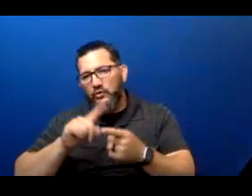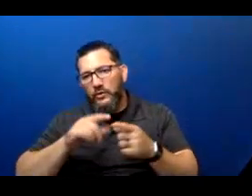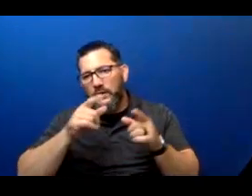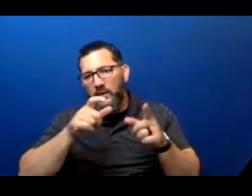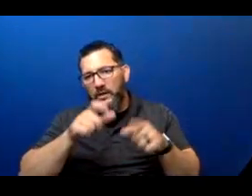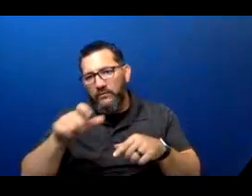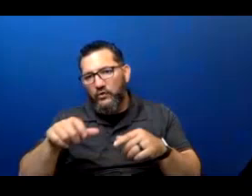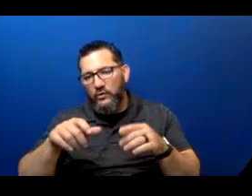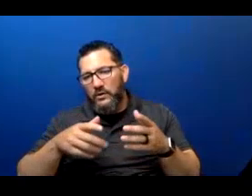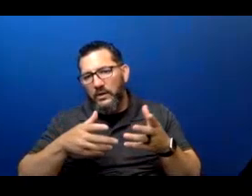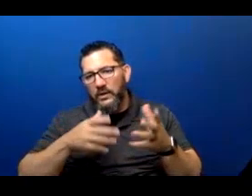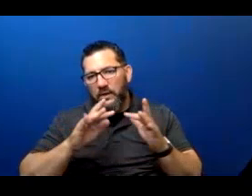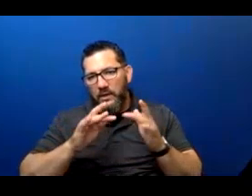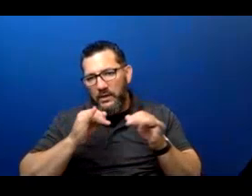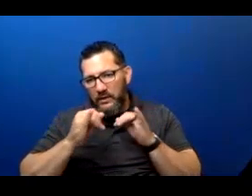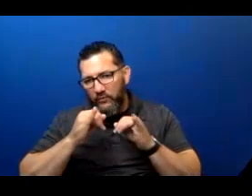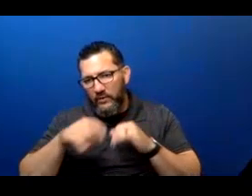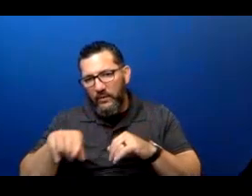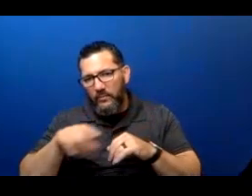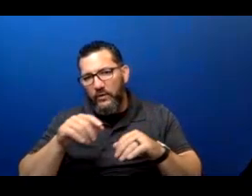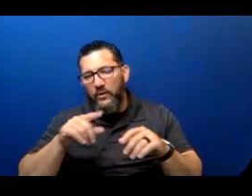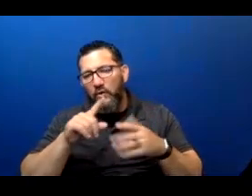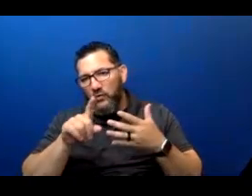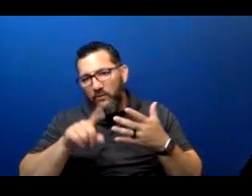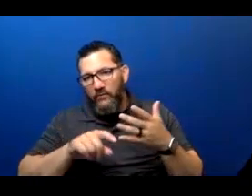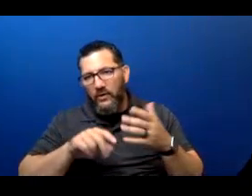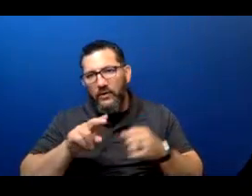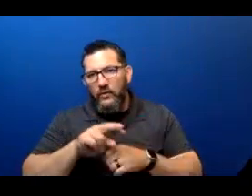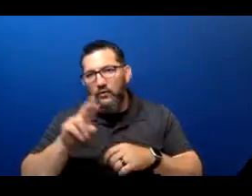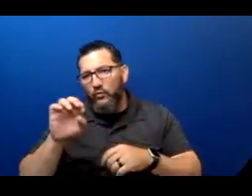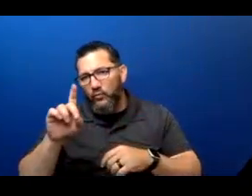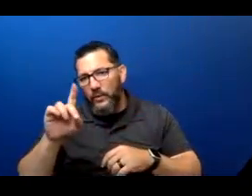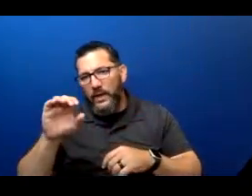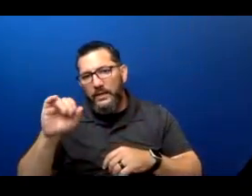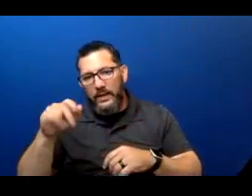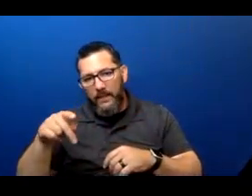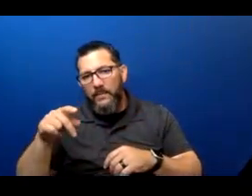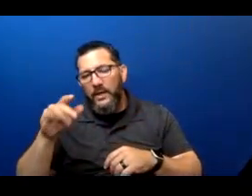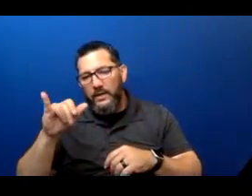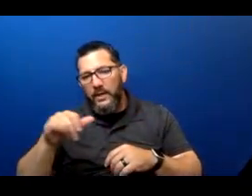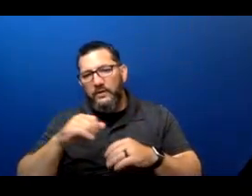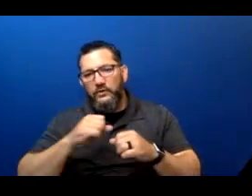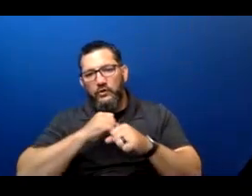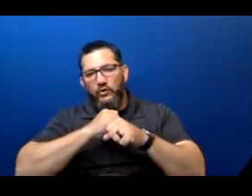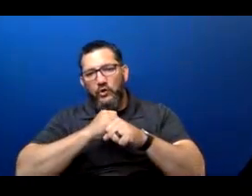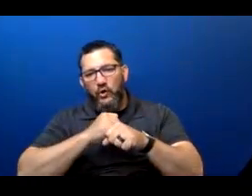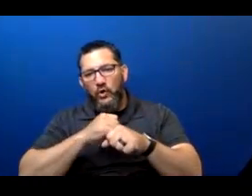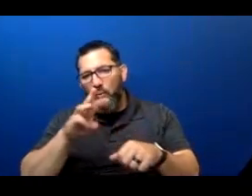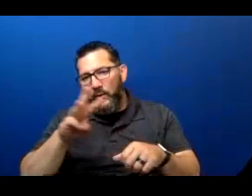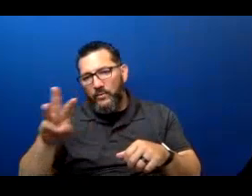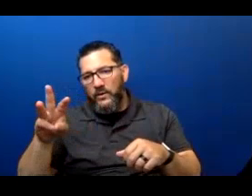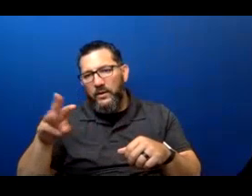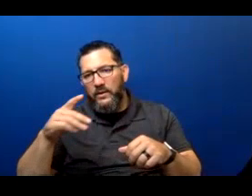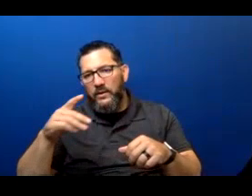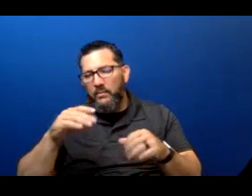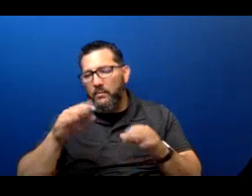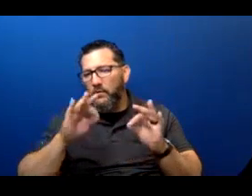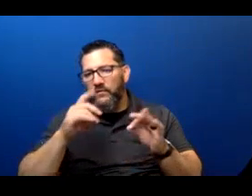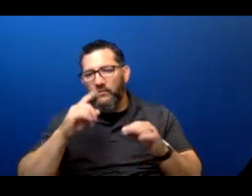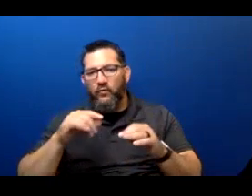conduct interviews. So the survey was developed using RedCap, which is a secure web-based platform ideal for research